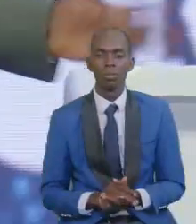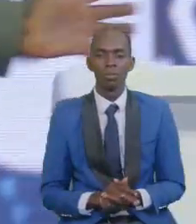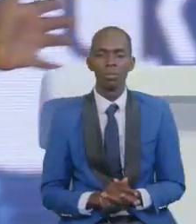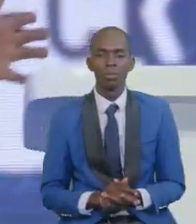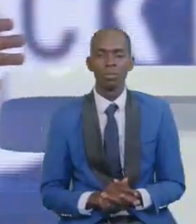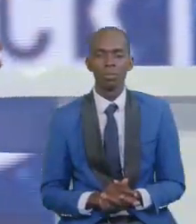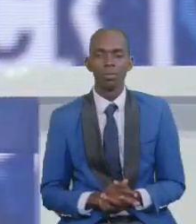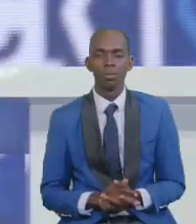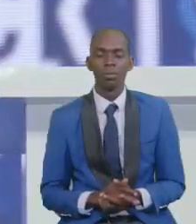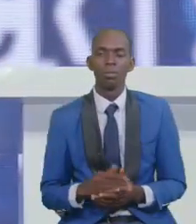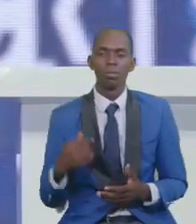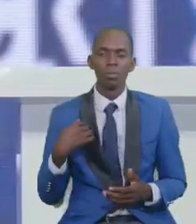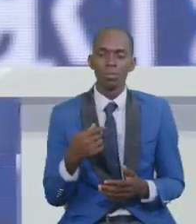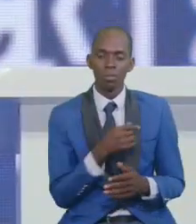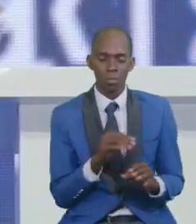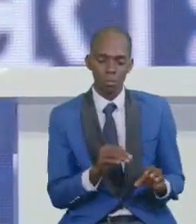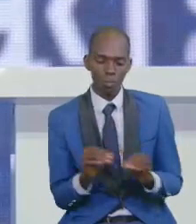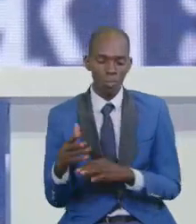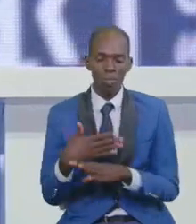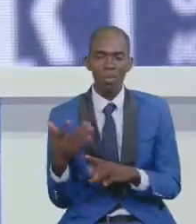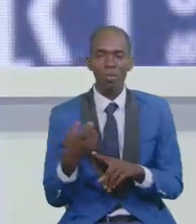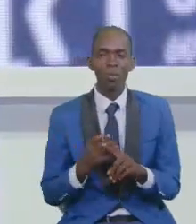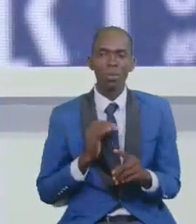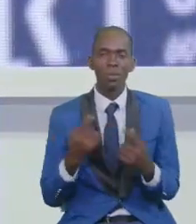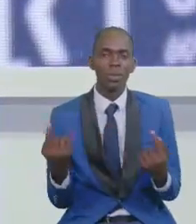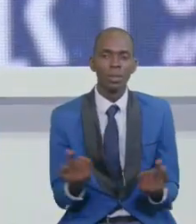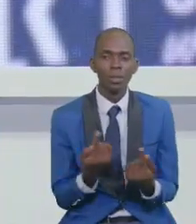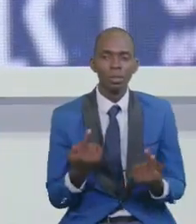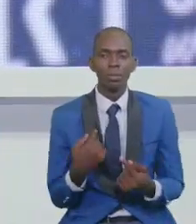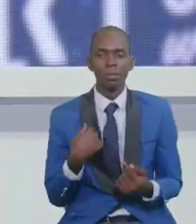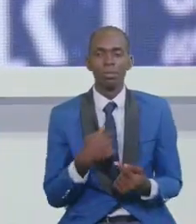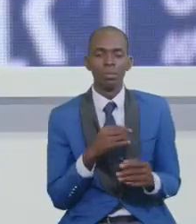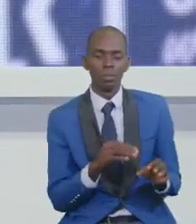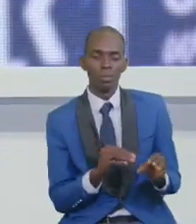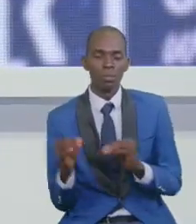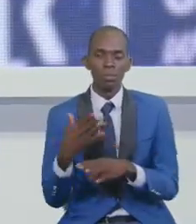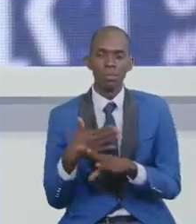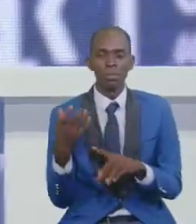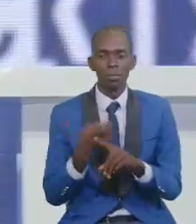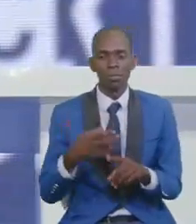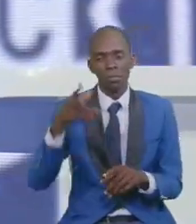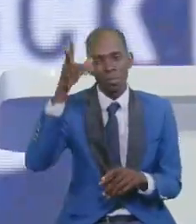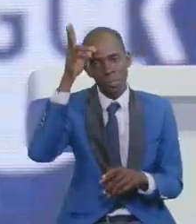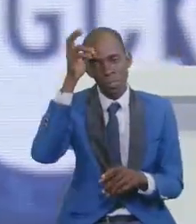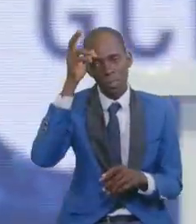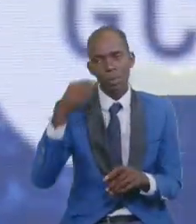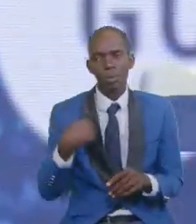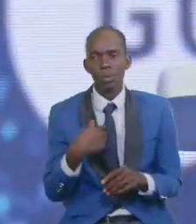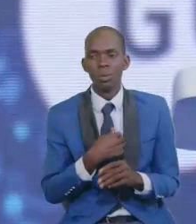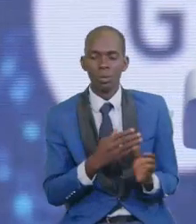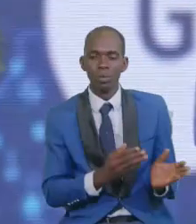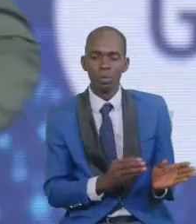We have turned away from our sin. We turn away from Satan. We turn away from